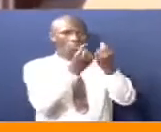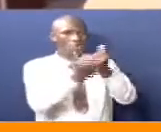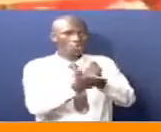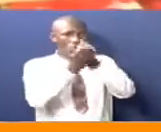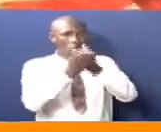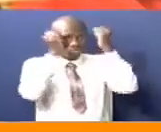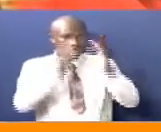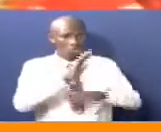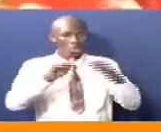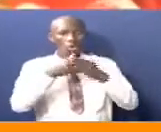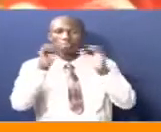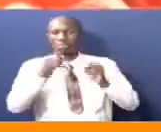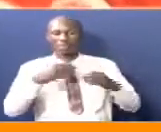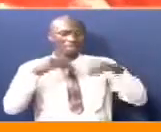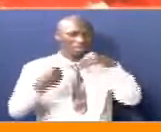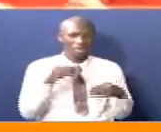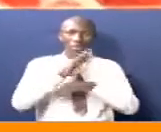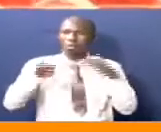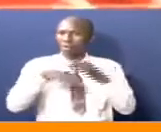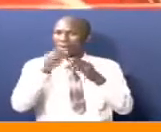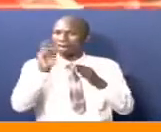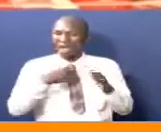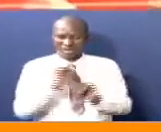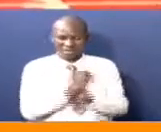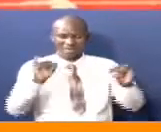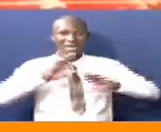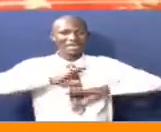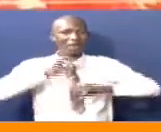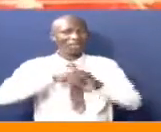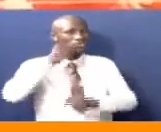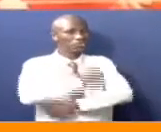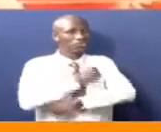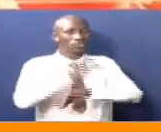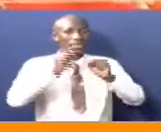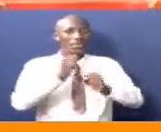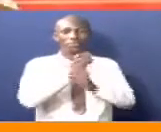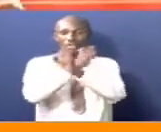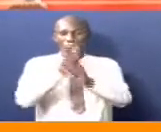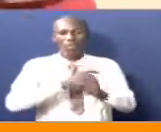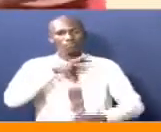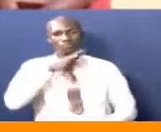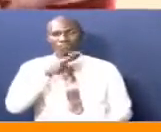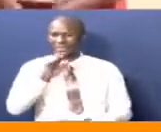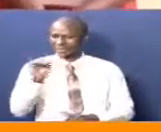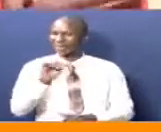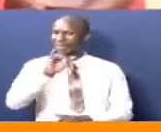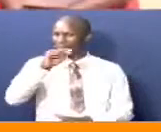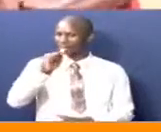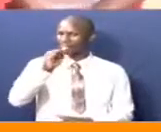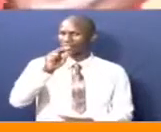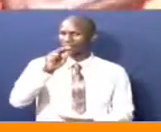manyiwa onde onala mena mamudha memwanya kwithuwa mena udhiwa kuyana maskulu ni na maisu viana na kiko. Piana na Justin ni